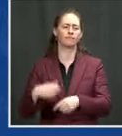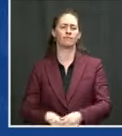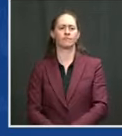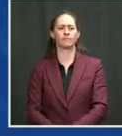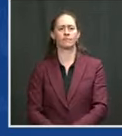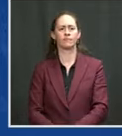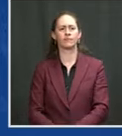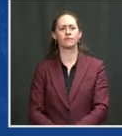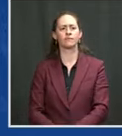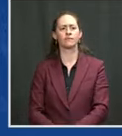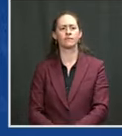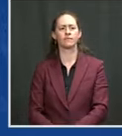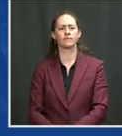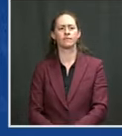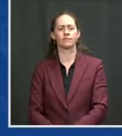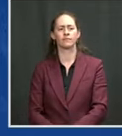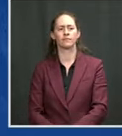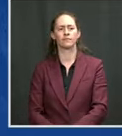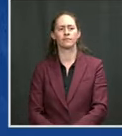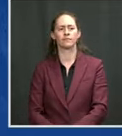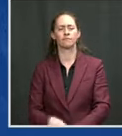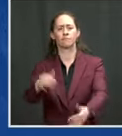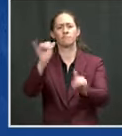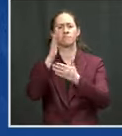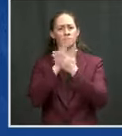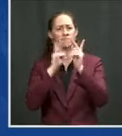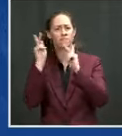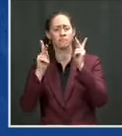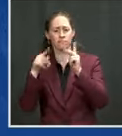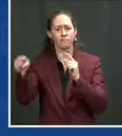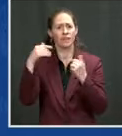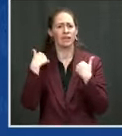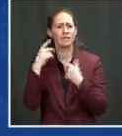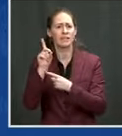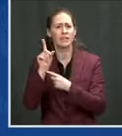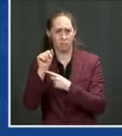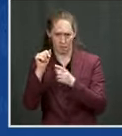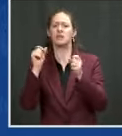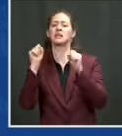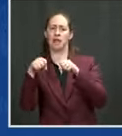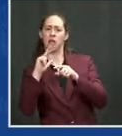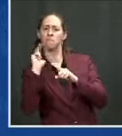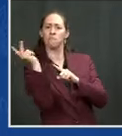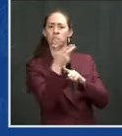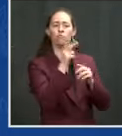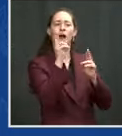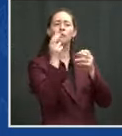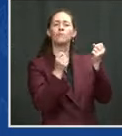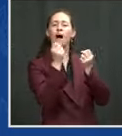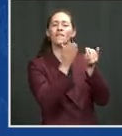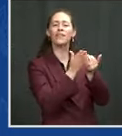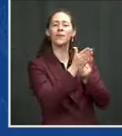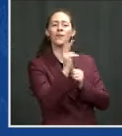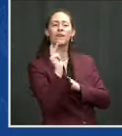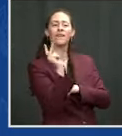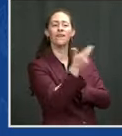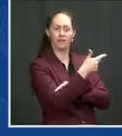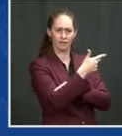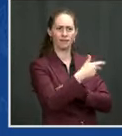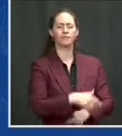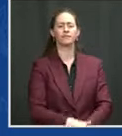-up clinics for hard-to-reach groups at their workplaces. We have vaccinated homebound seniors in their homes. And we've expanded